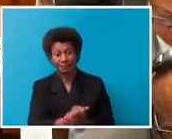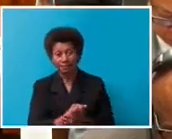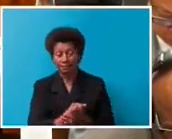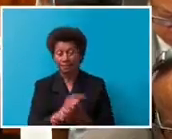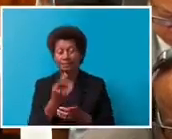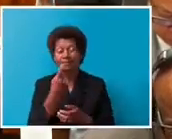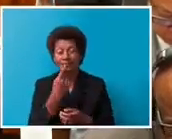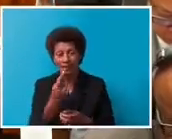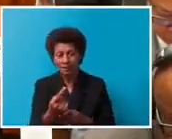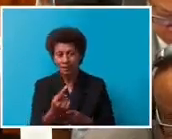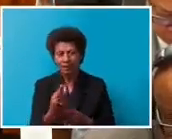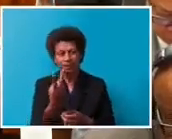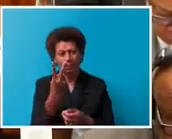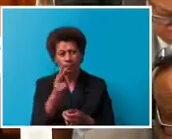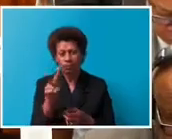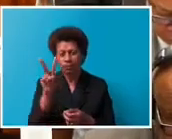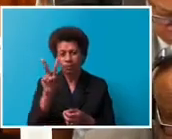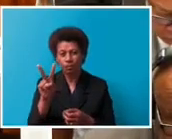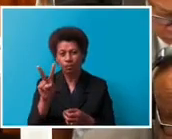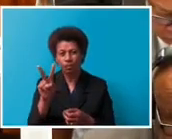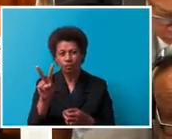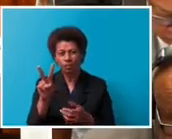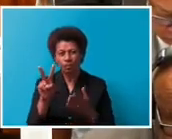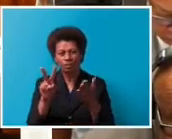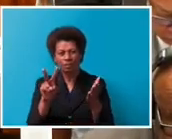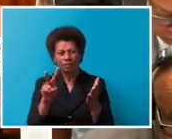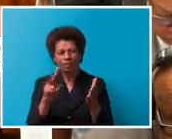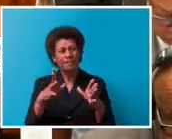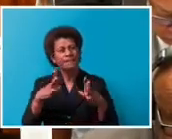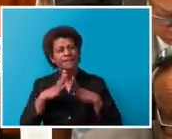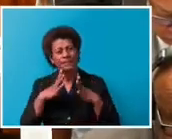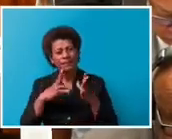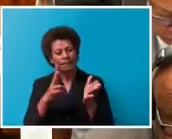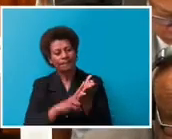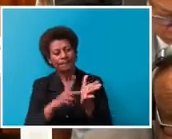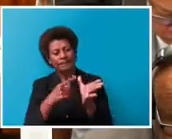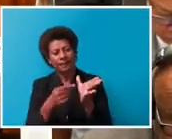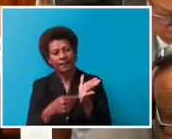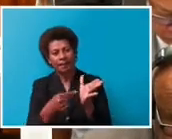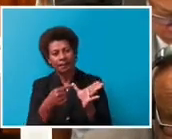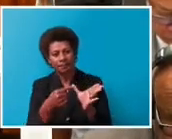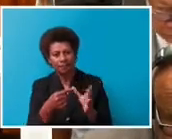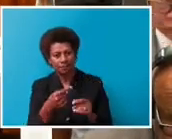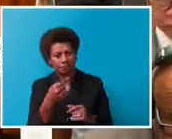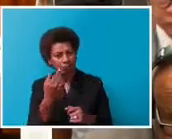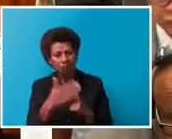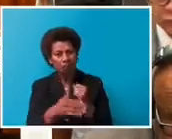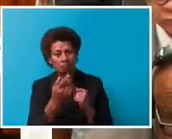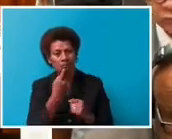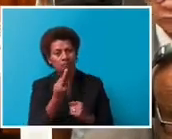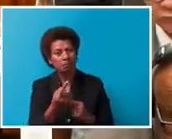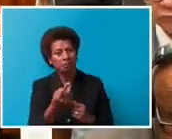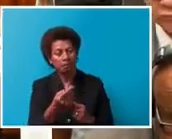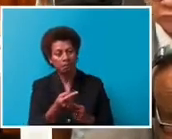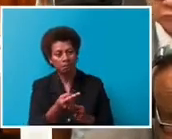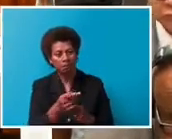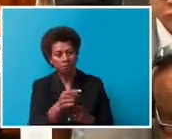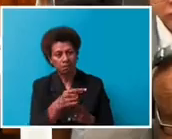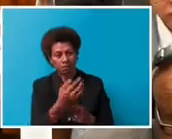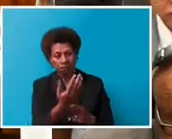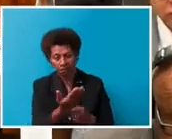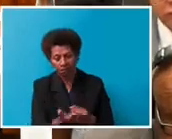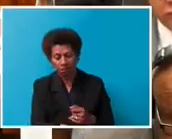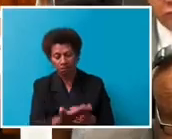said that 22 items are VAT-free. Not one of them. Not one of them, Mr. Speaker,